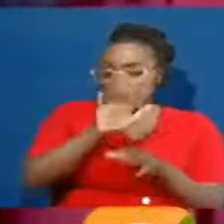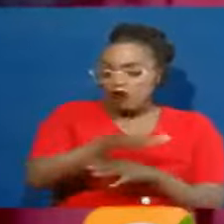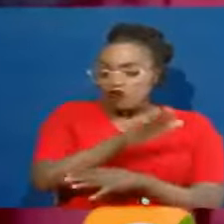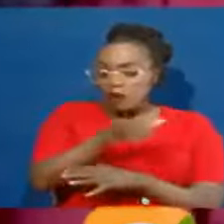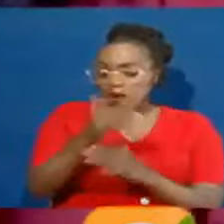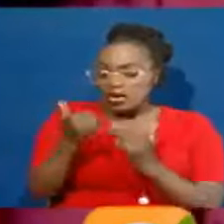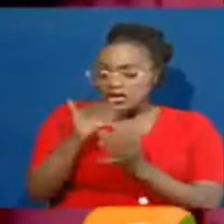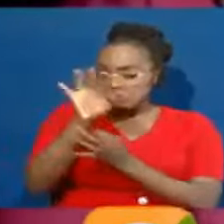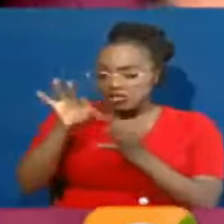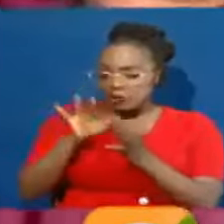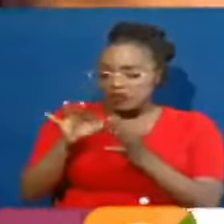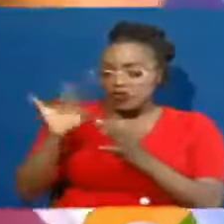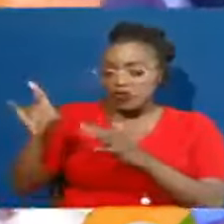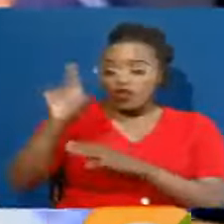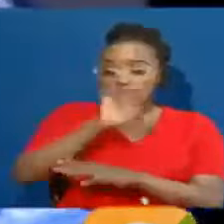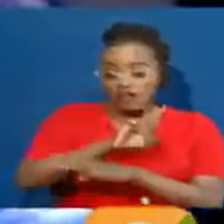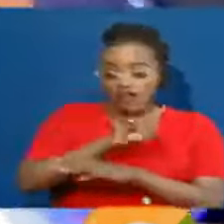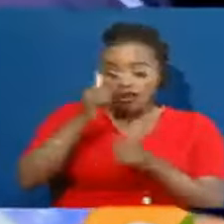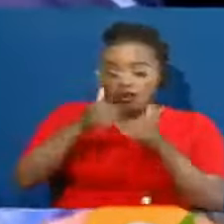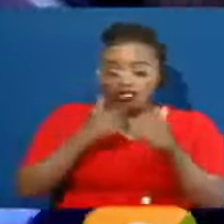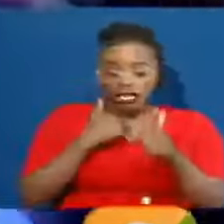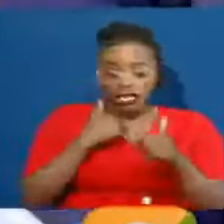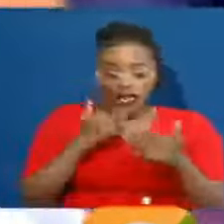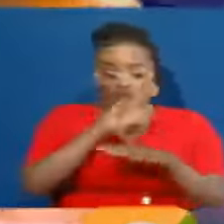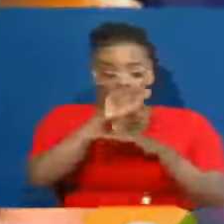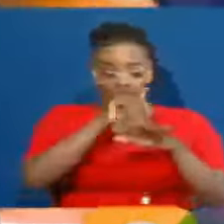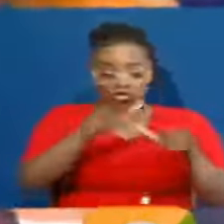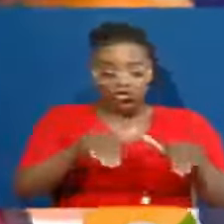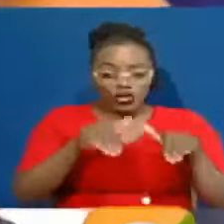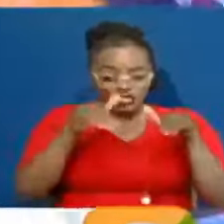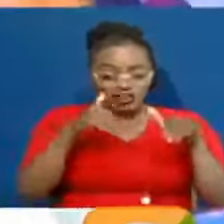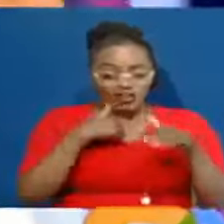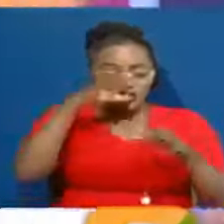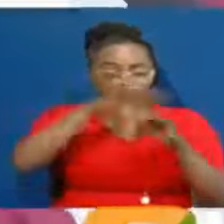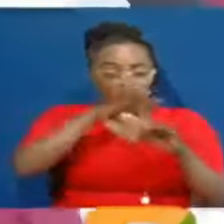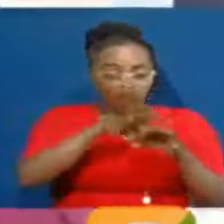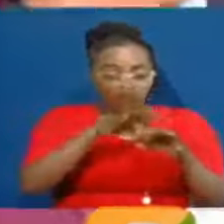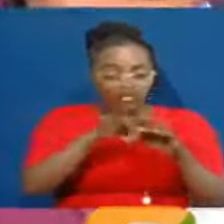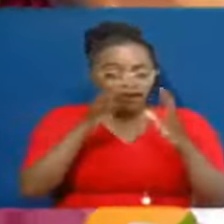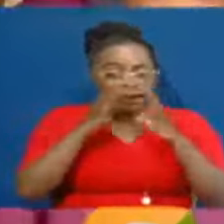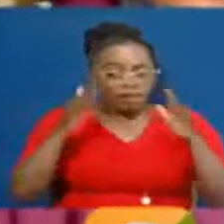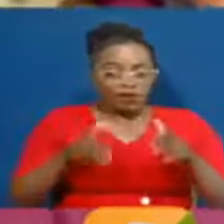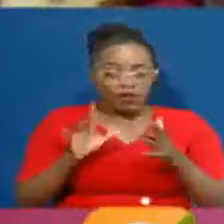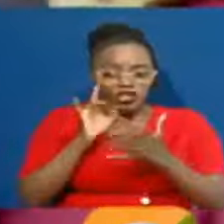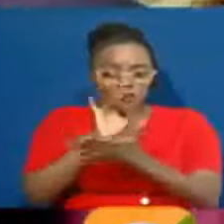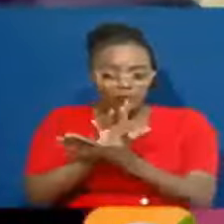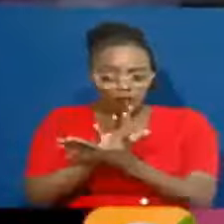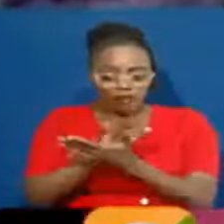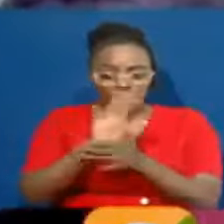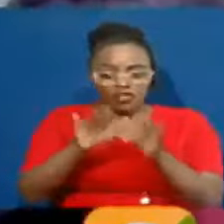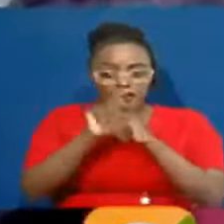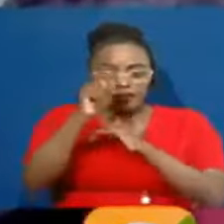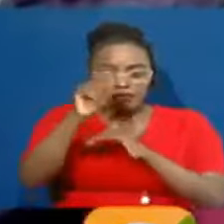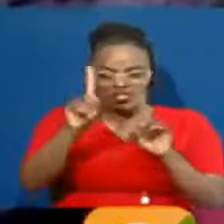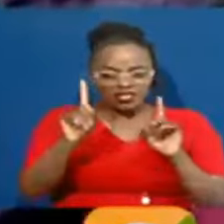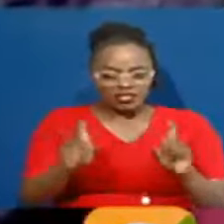particularly on the day that has seen the National Assembly vote overwhelmingly to remove from office the Deputy